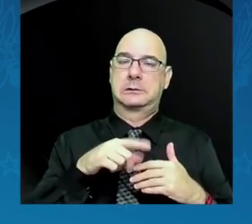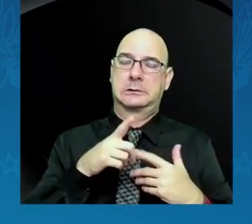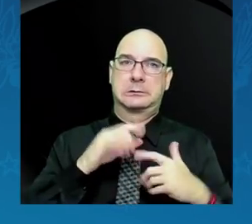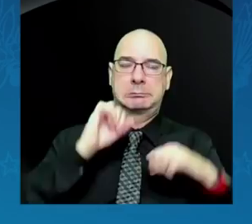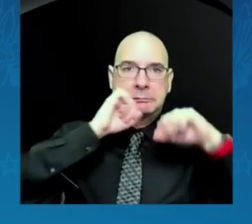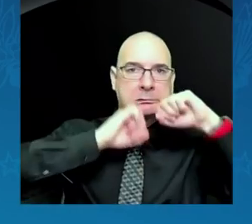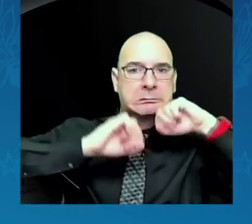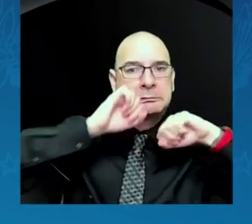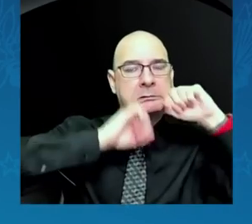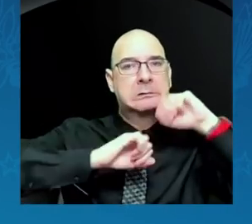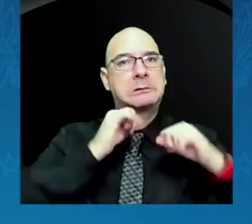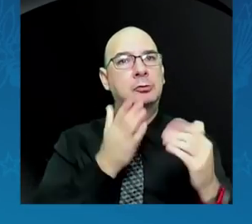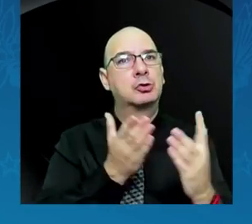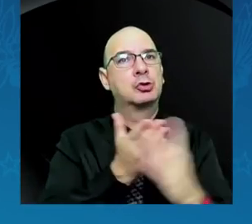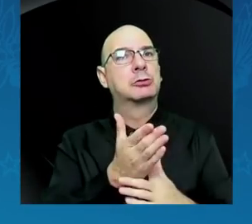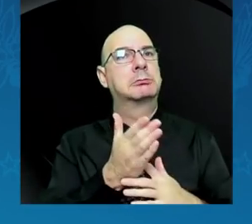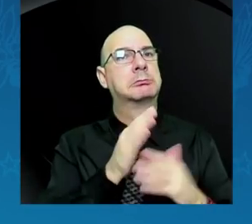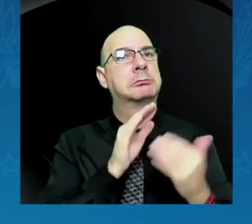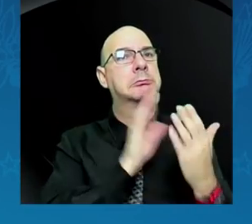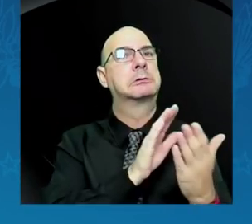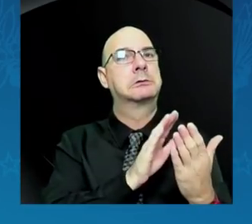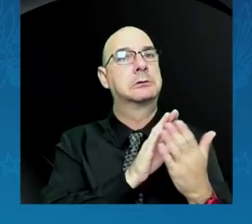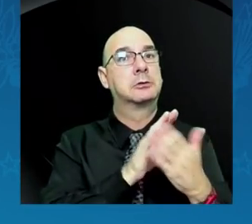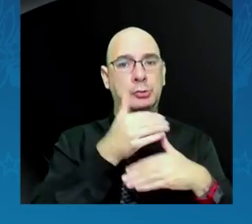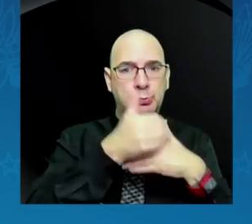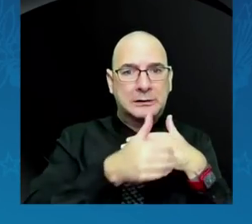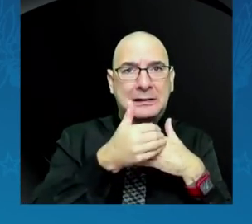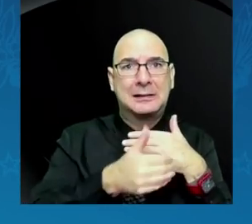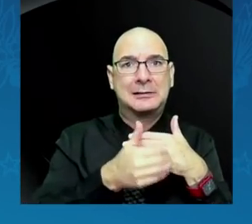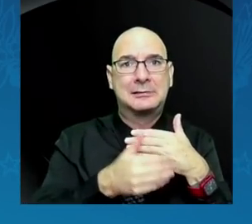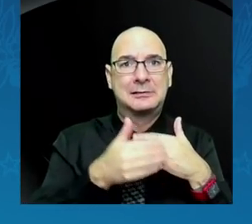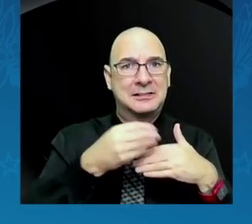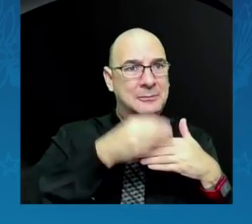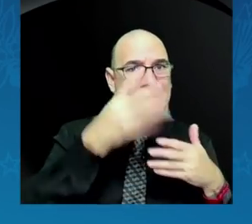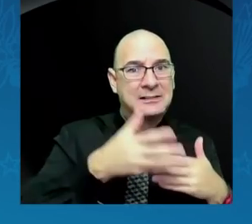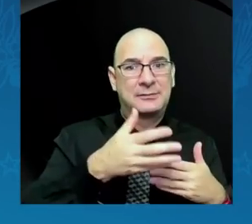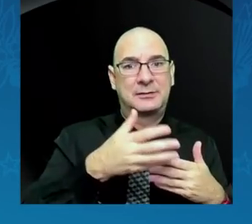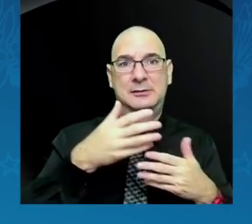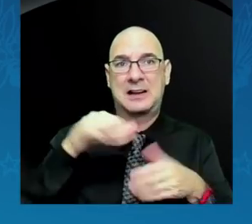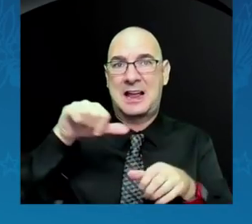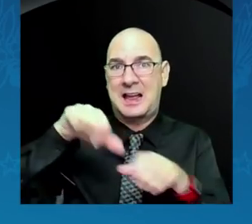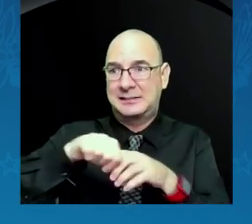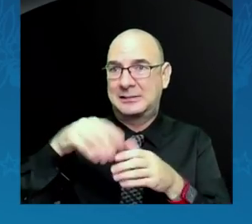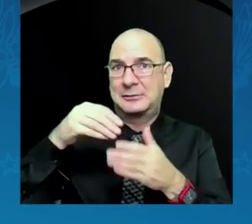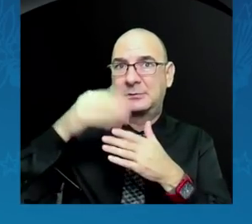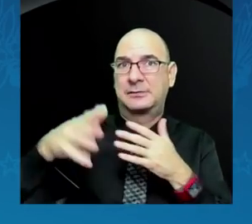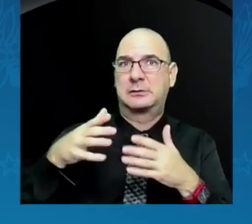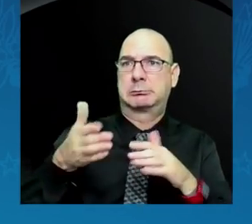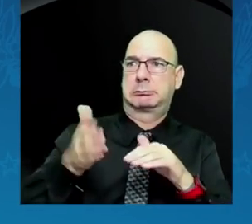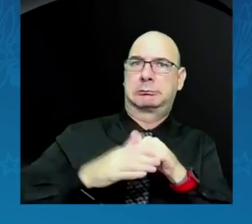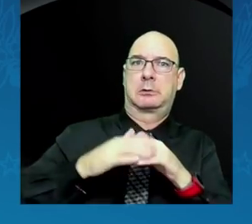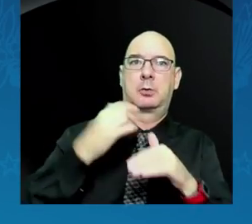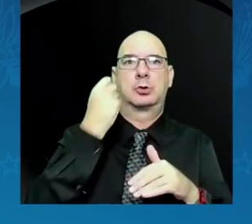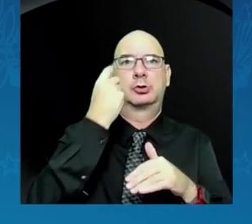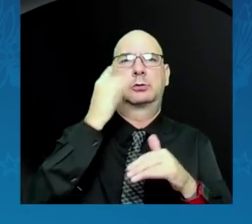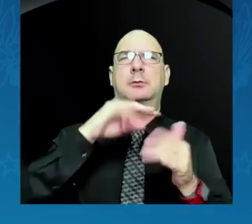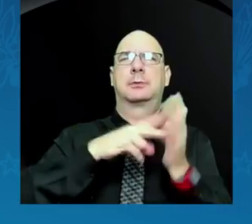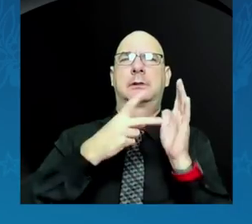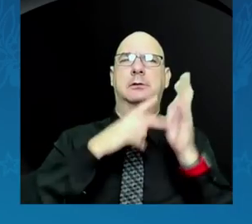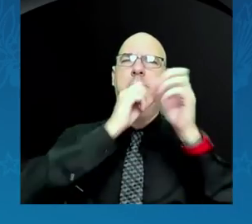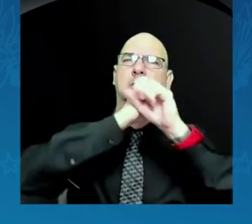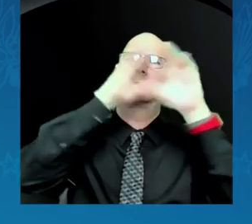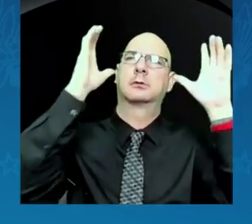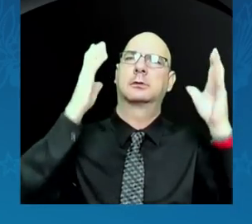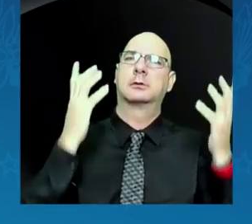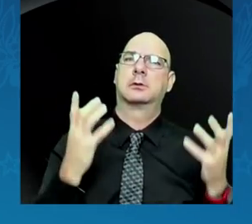that bread costs more, that gas costs more. And we have to understand what that means. That's about the cost of living